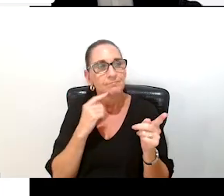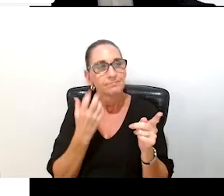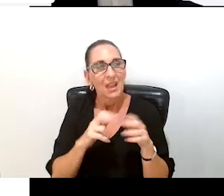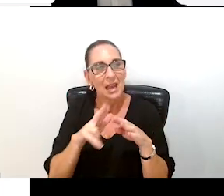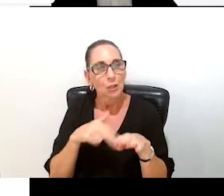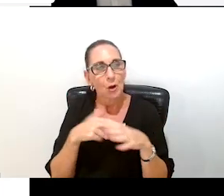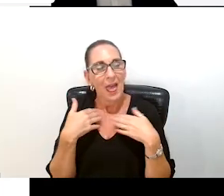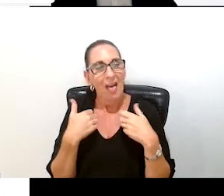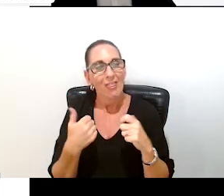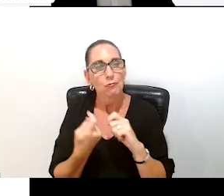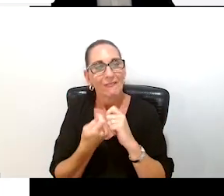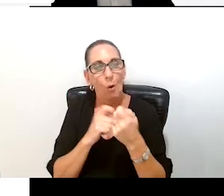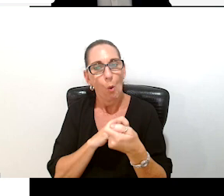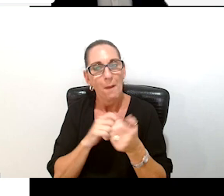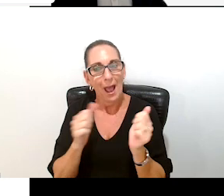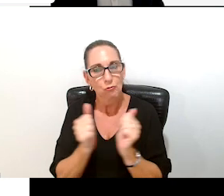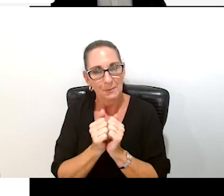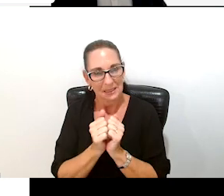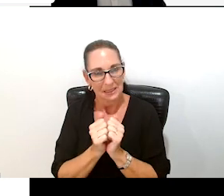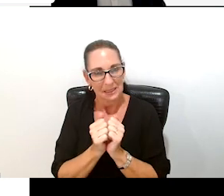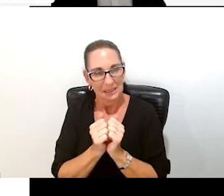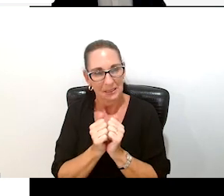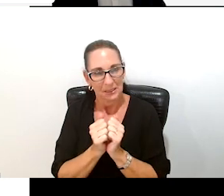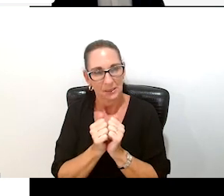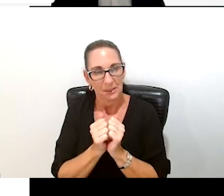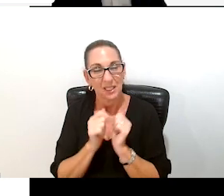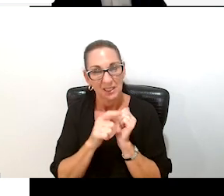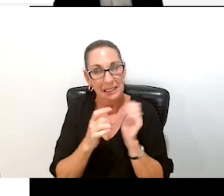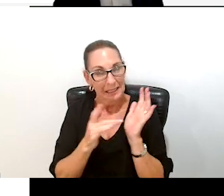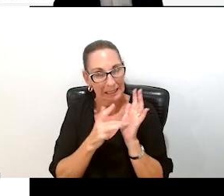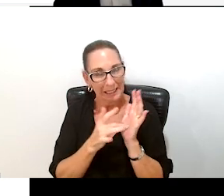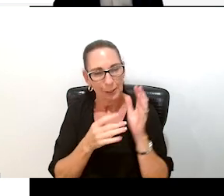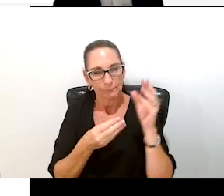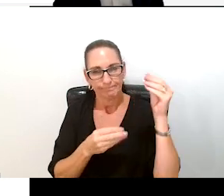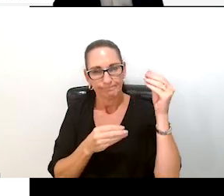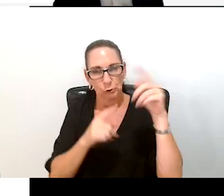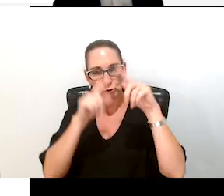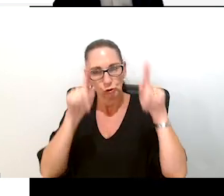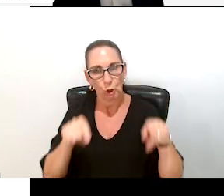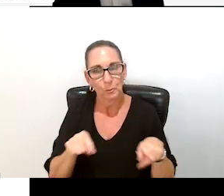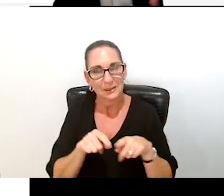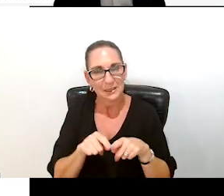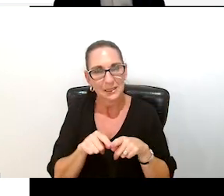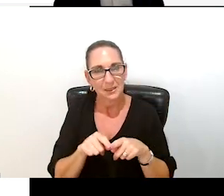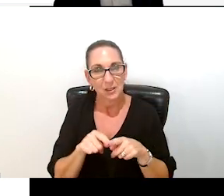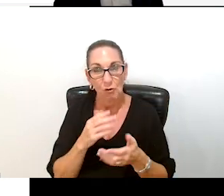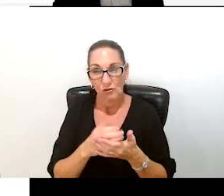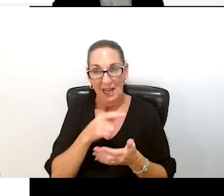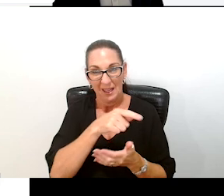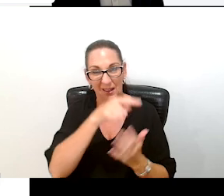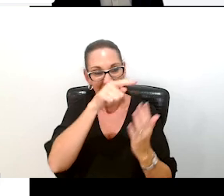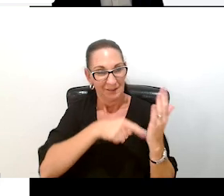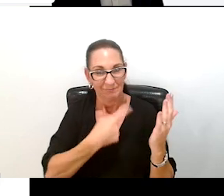Health Reform Agreement, which is a key document which essentially dictates what